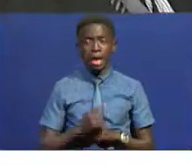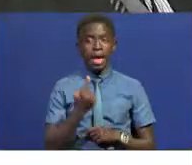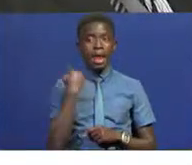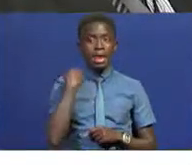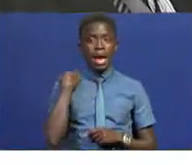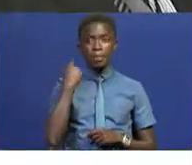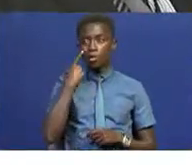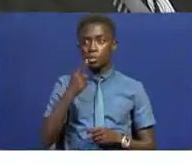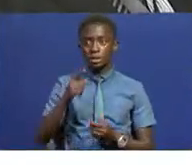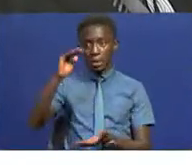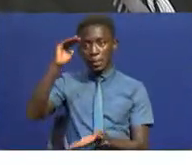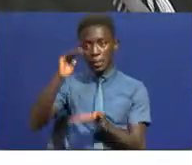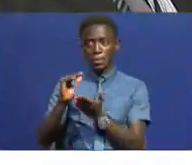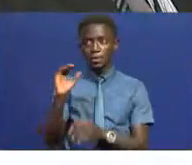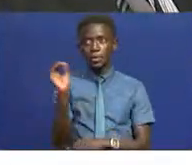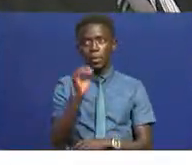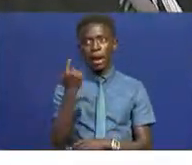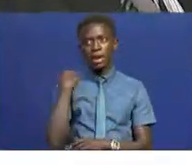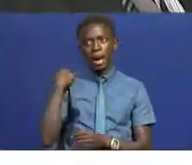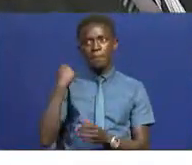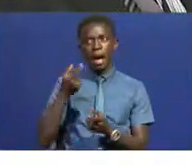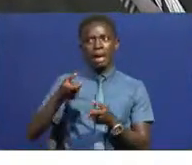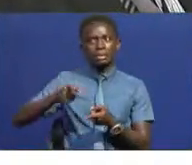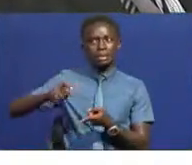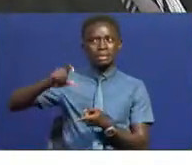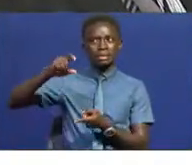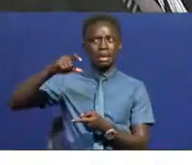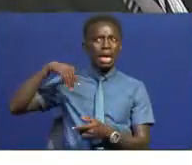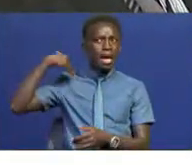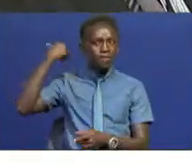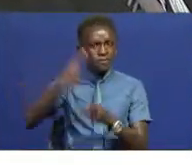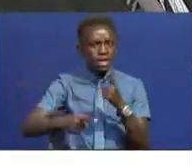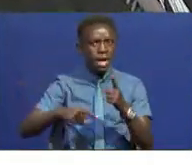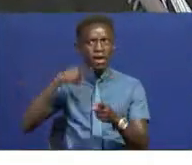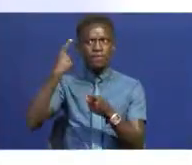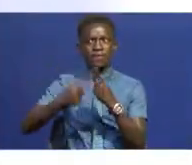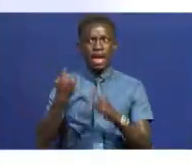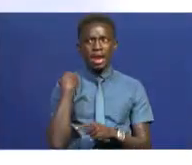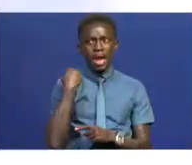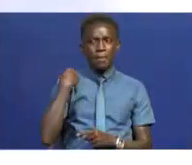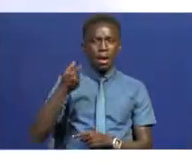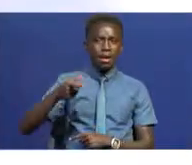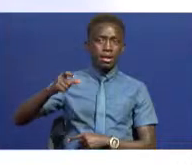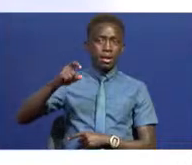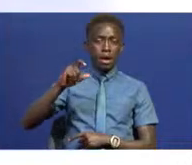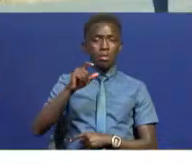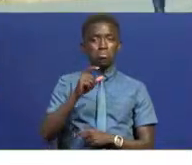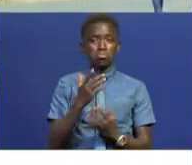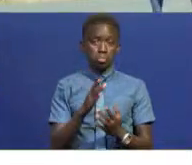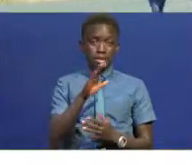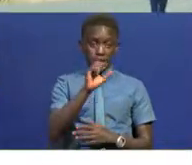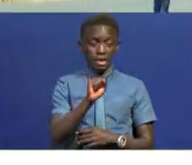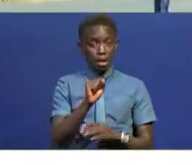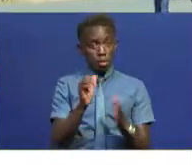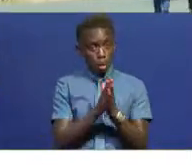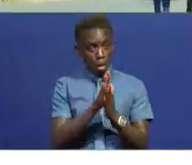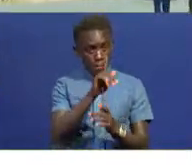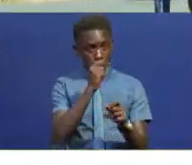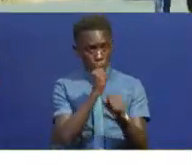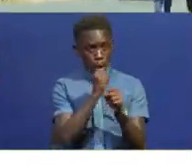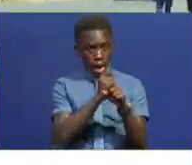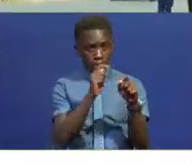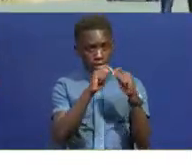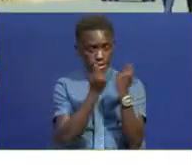been going up. Every year, the numbers are going up. Waziri and your team, the numbers have to come down. The need to improve